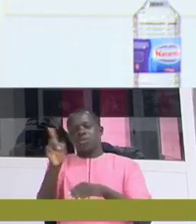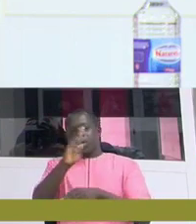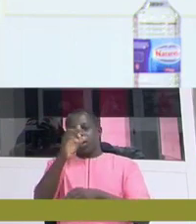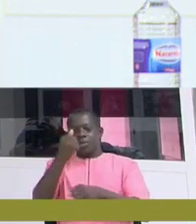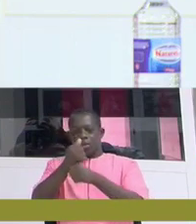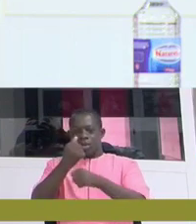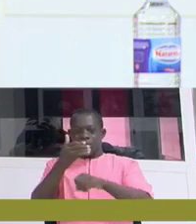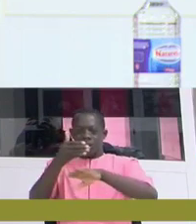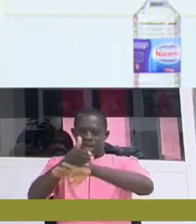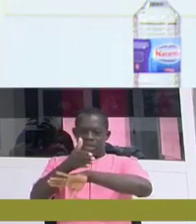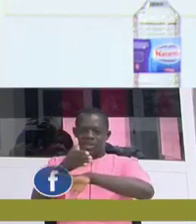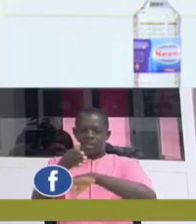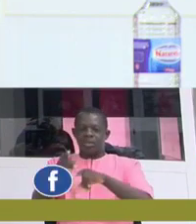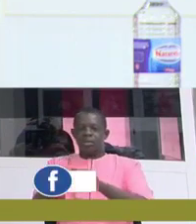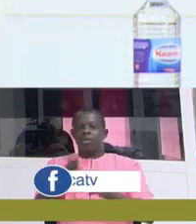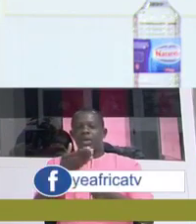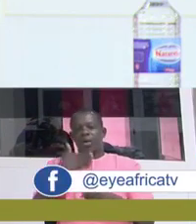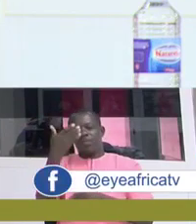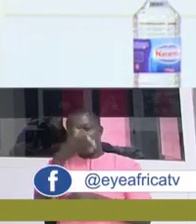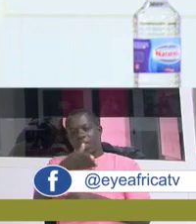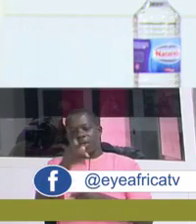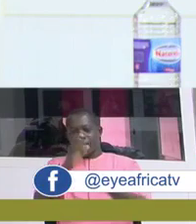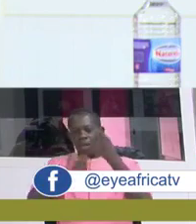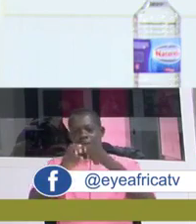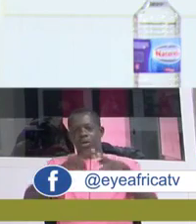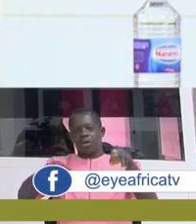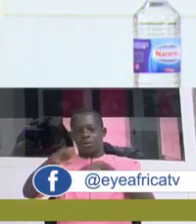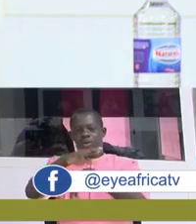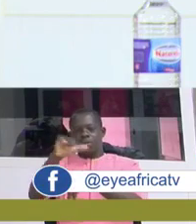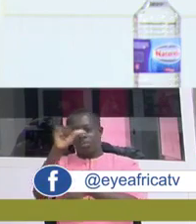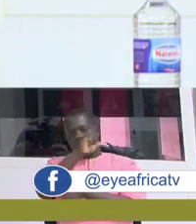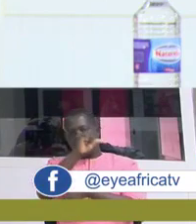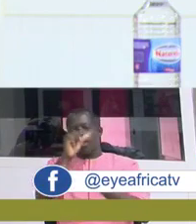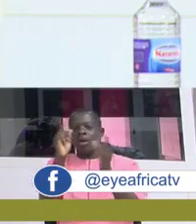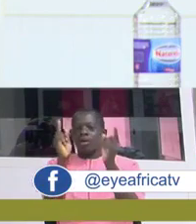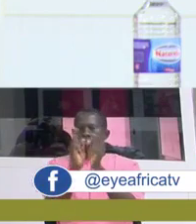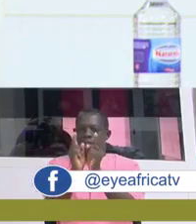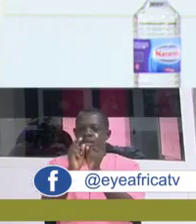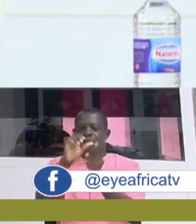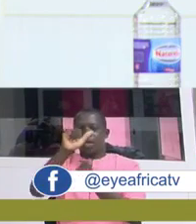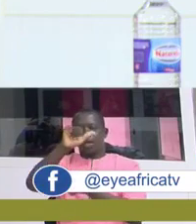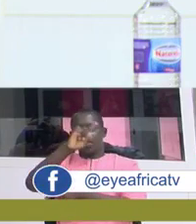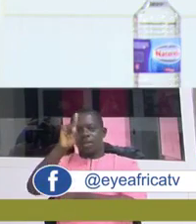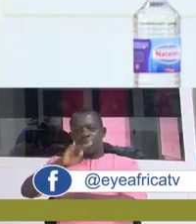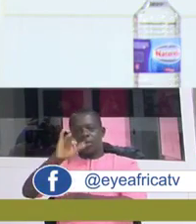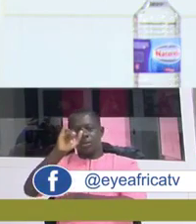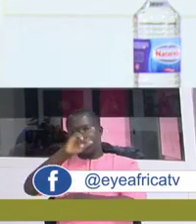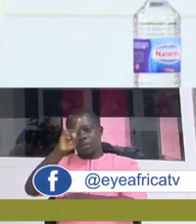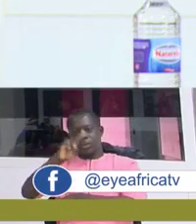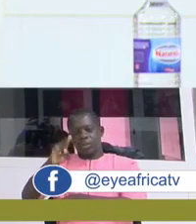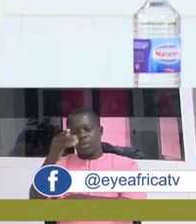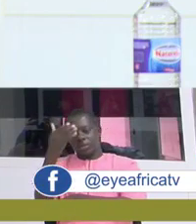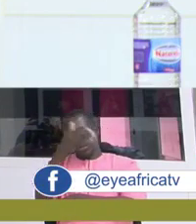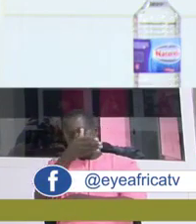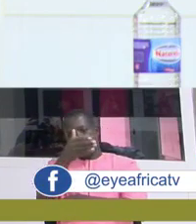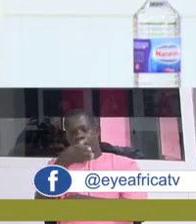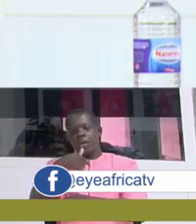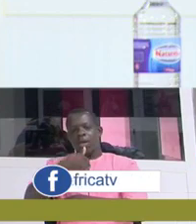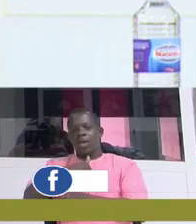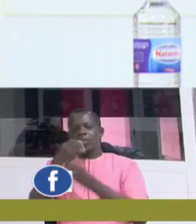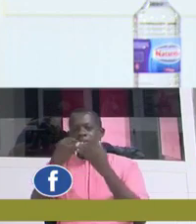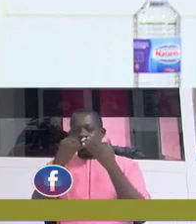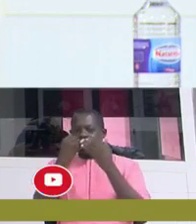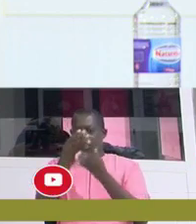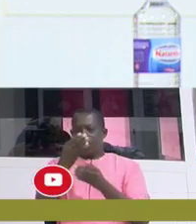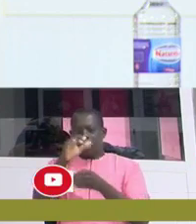I was there. I returned back again. I found Assis there. I